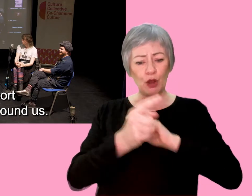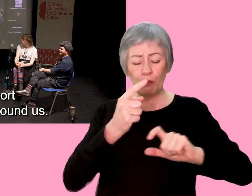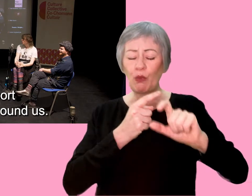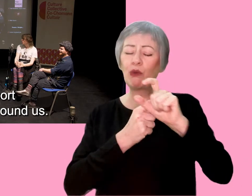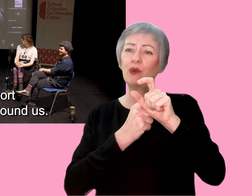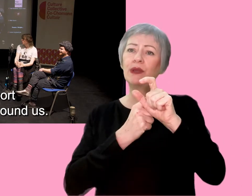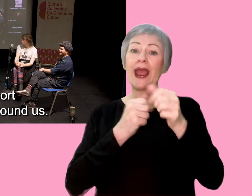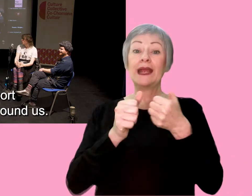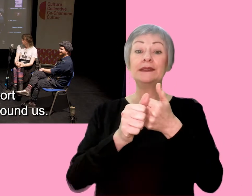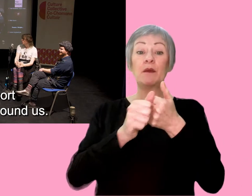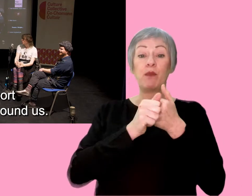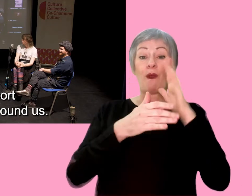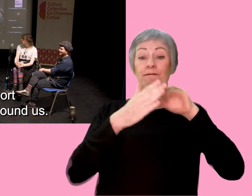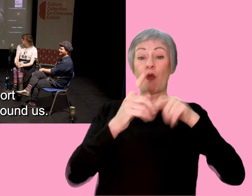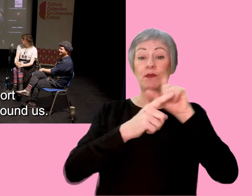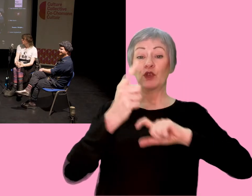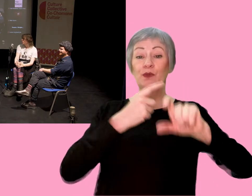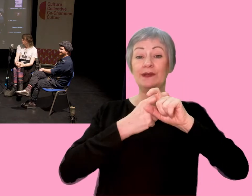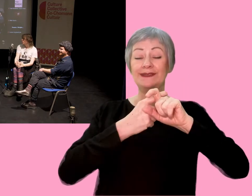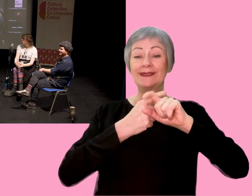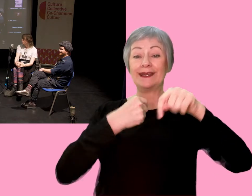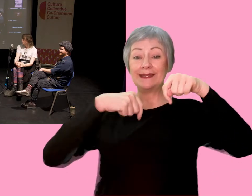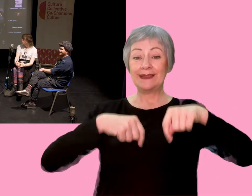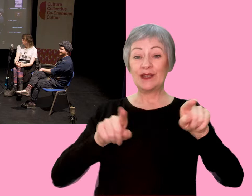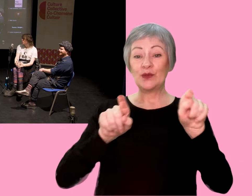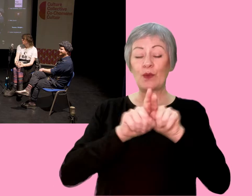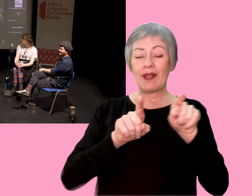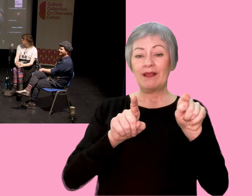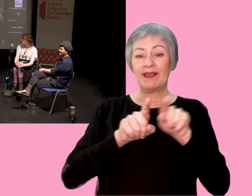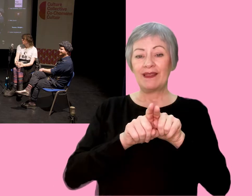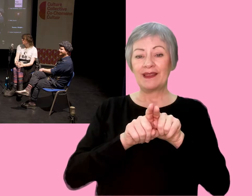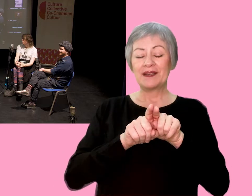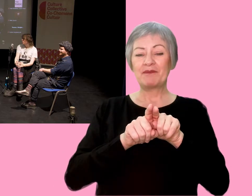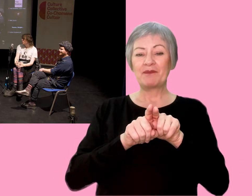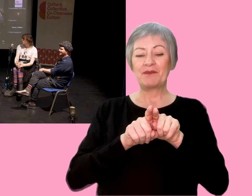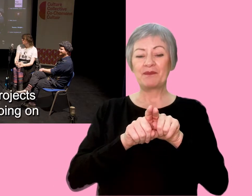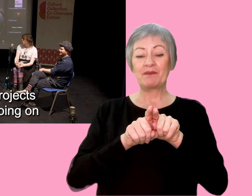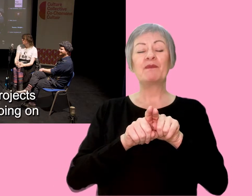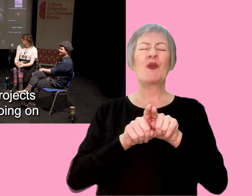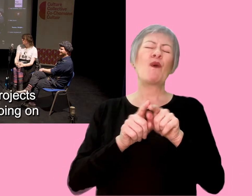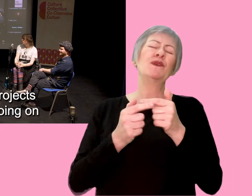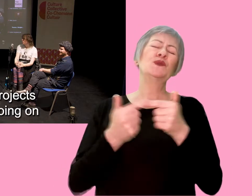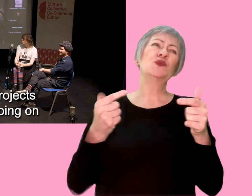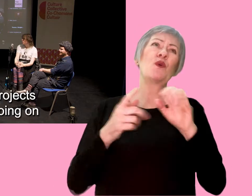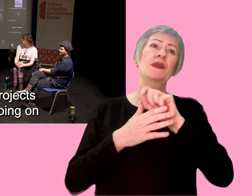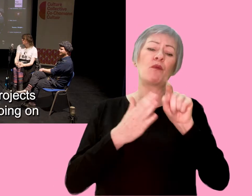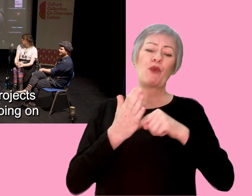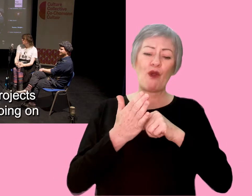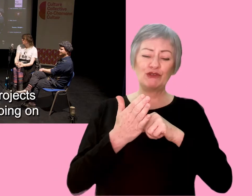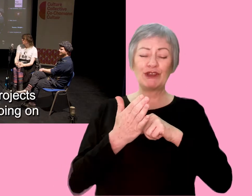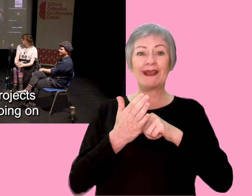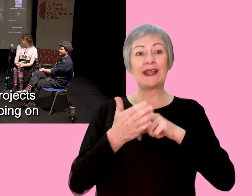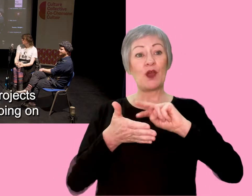get support from the community around us. And we have so many projects in